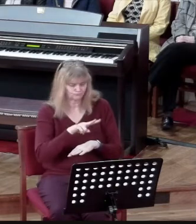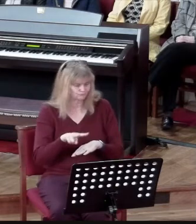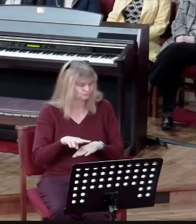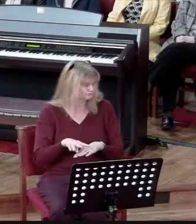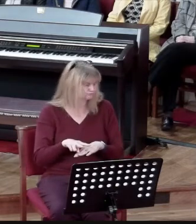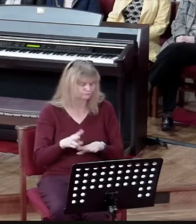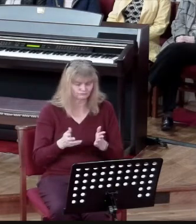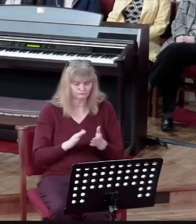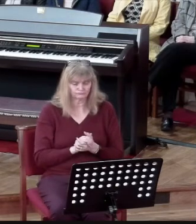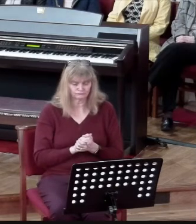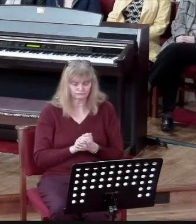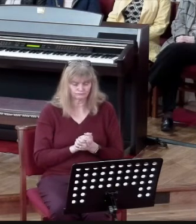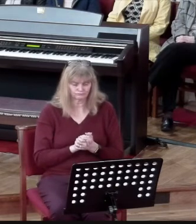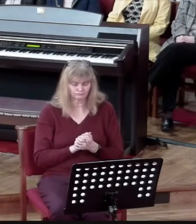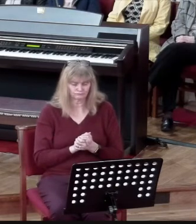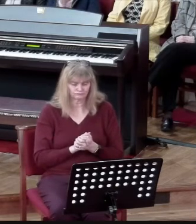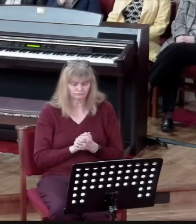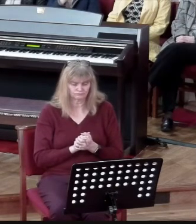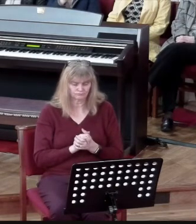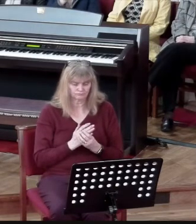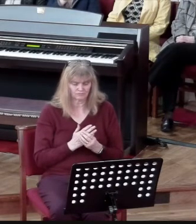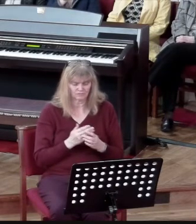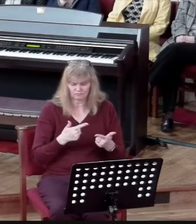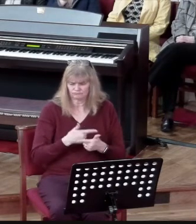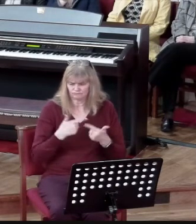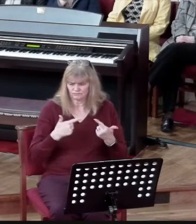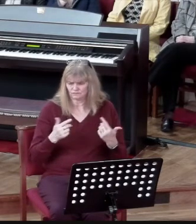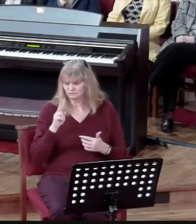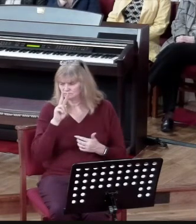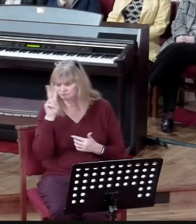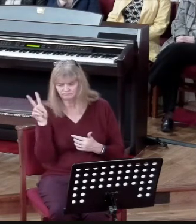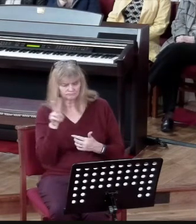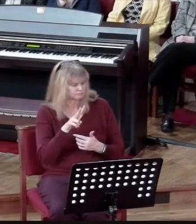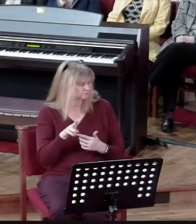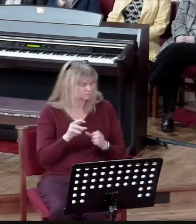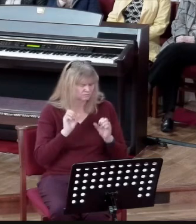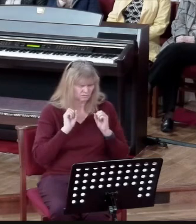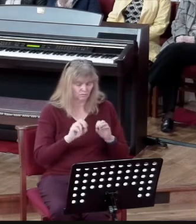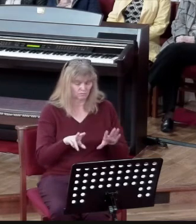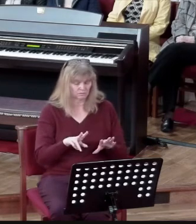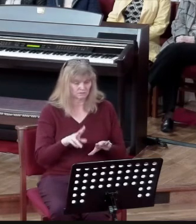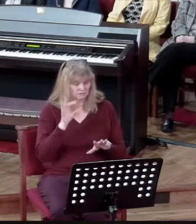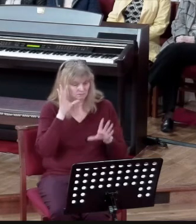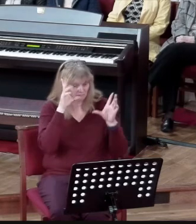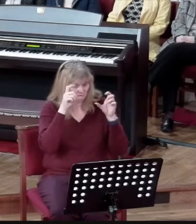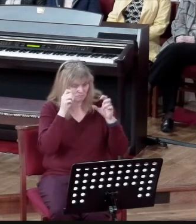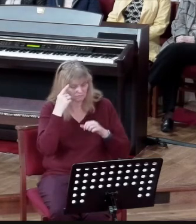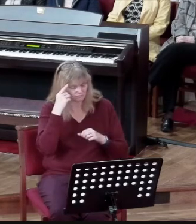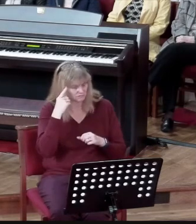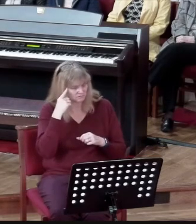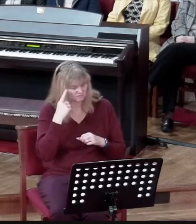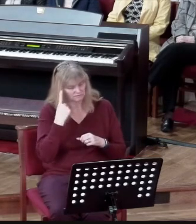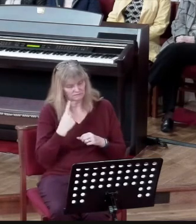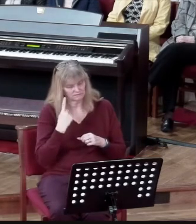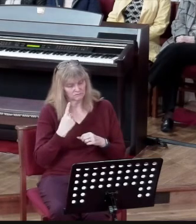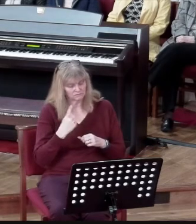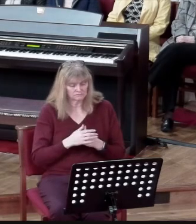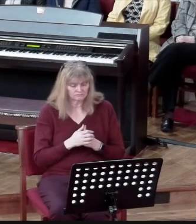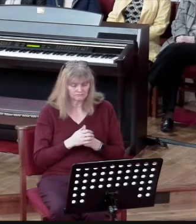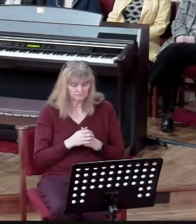about chronology, is it? It's about so much more. What a wonderful picture that is. It's an expression of all that he can bring